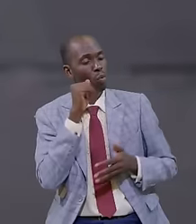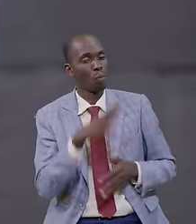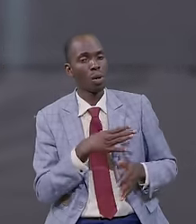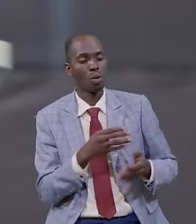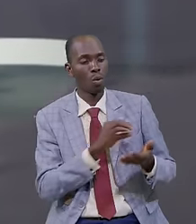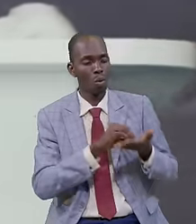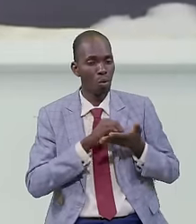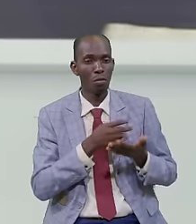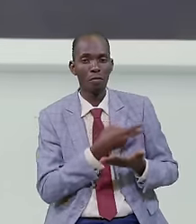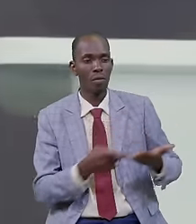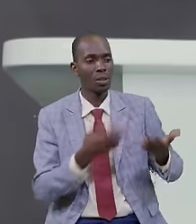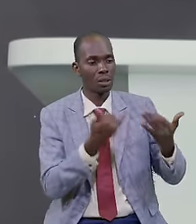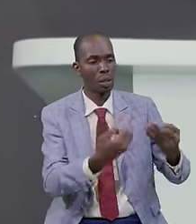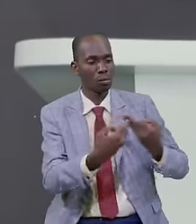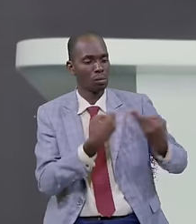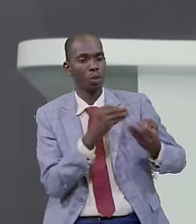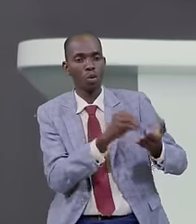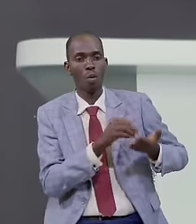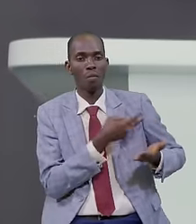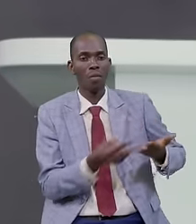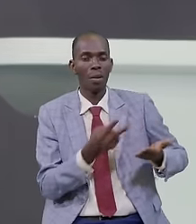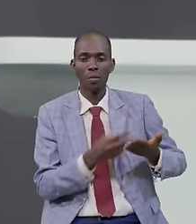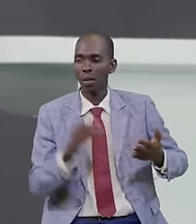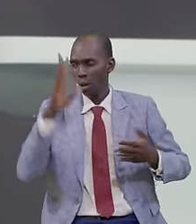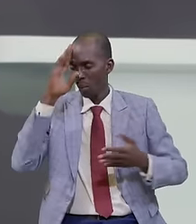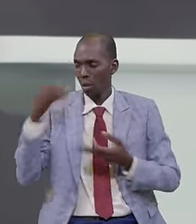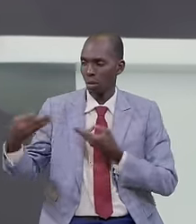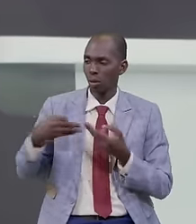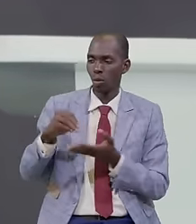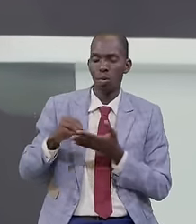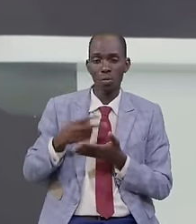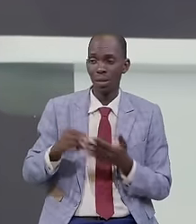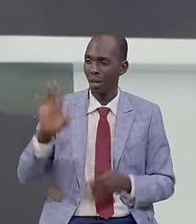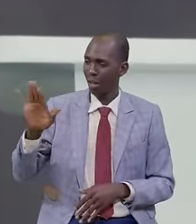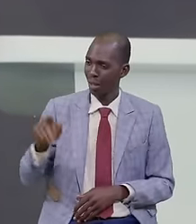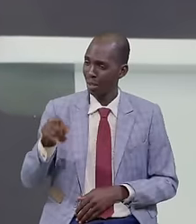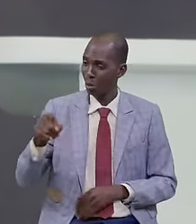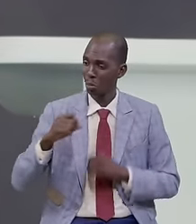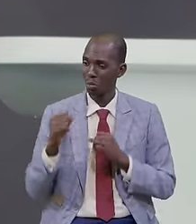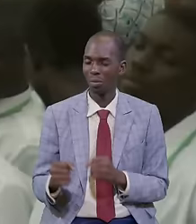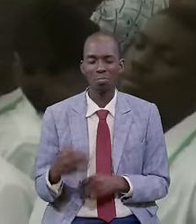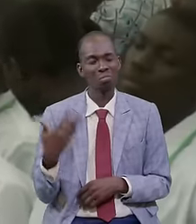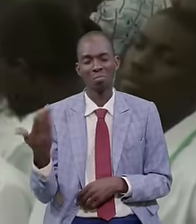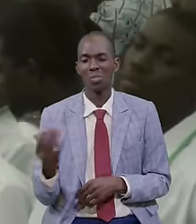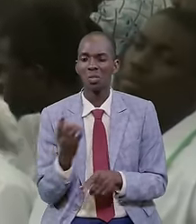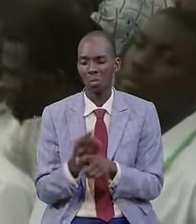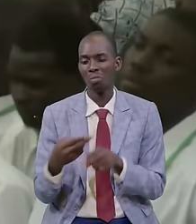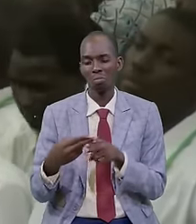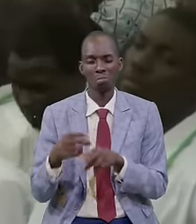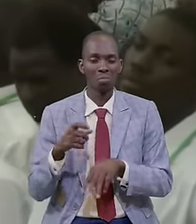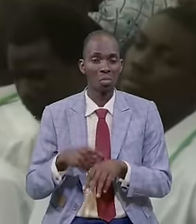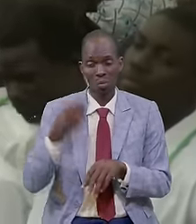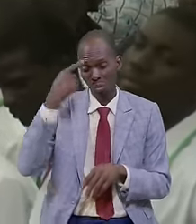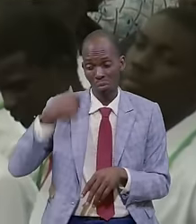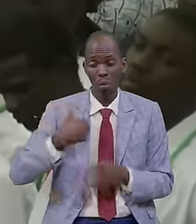their stories to you, and they say, I used to be as strong as you are strong. I used to be as